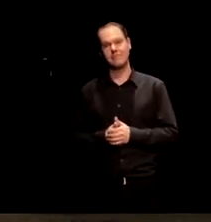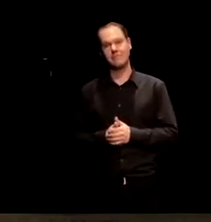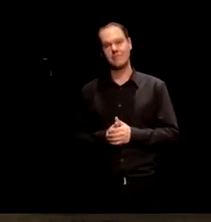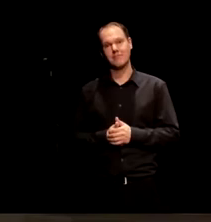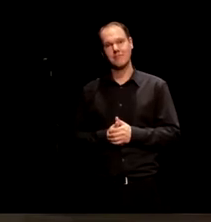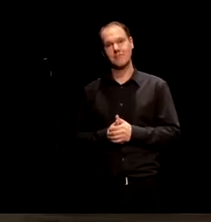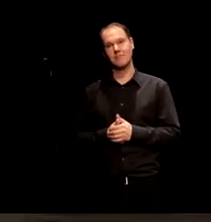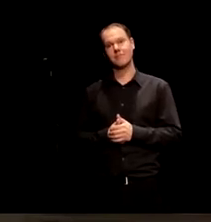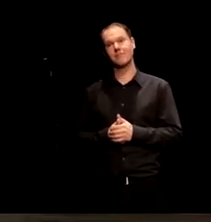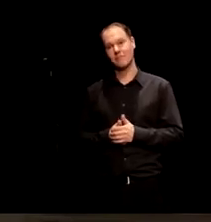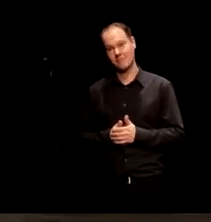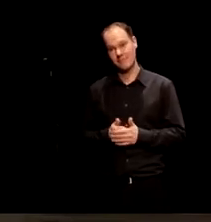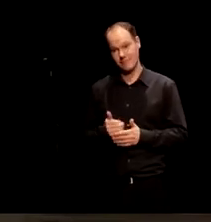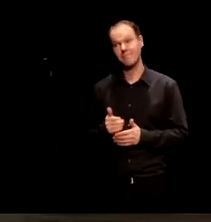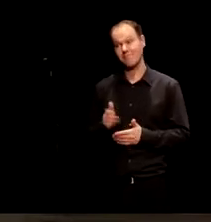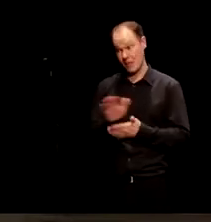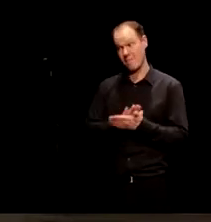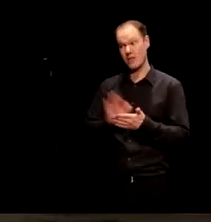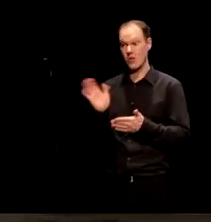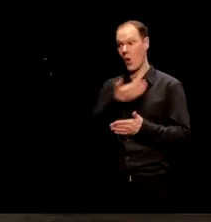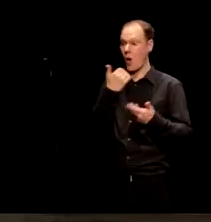Have the approval of all and sundry.